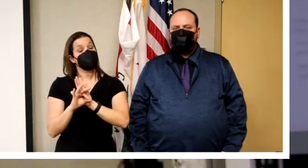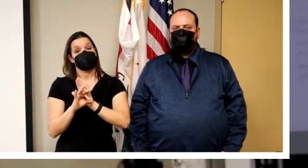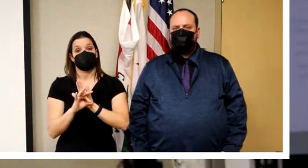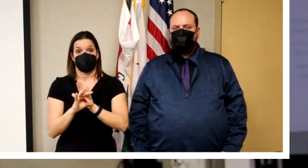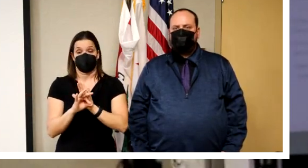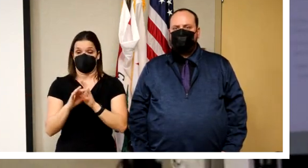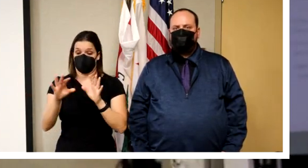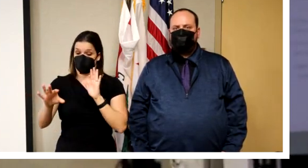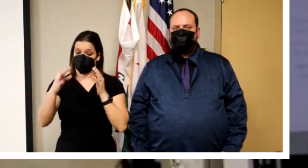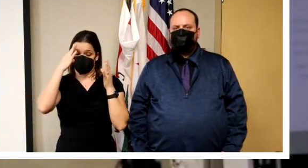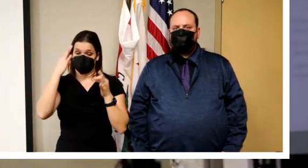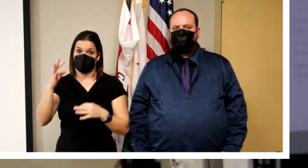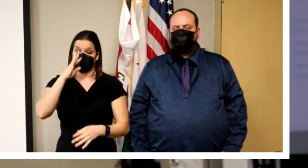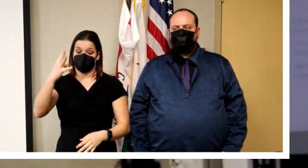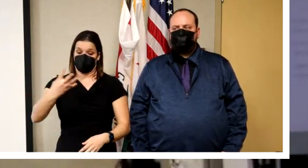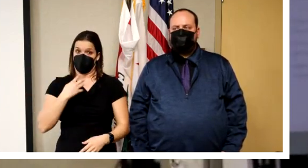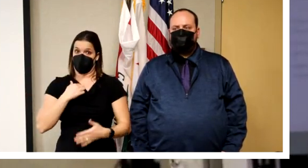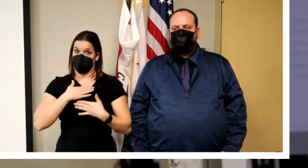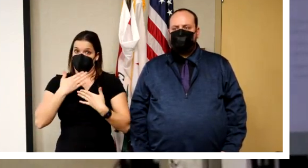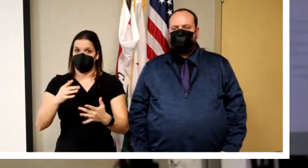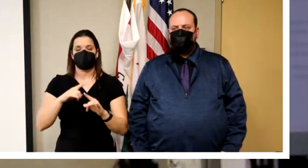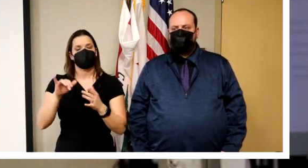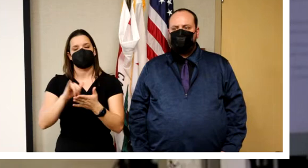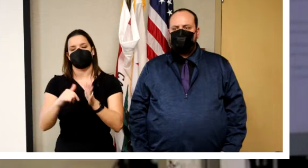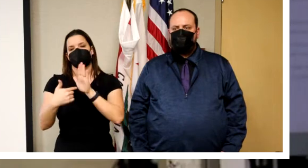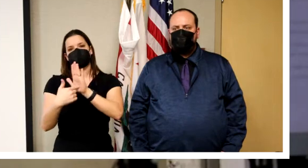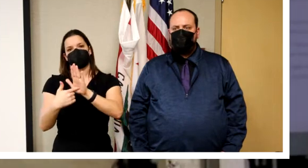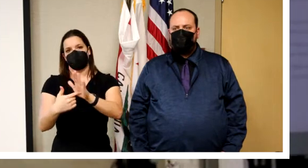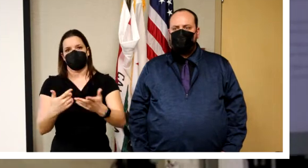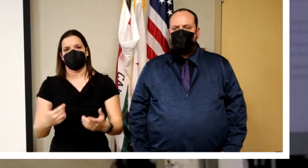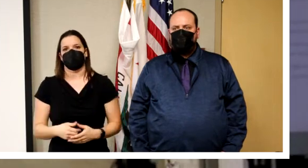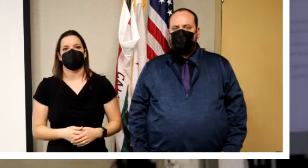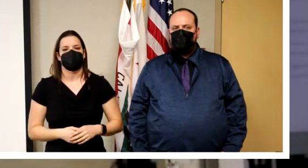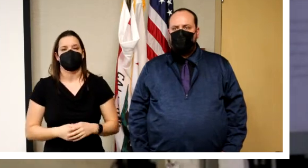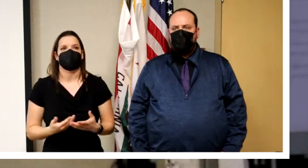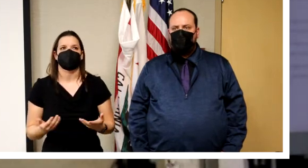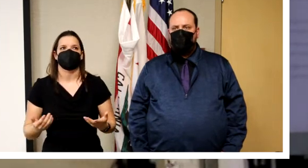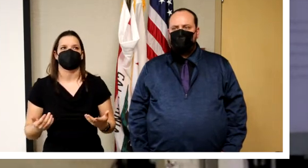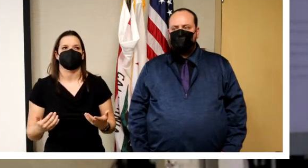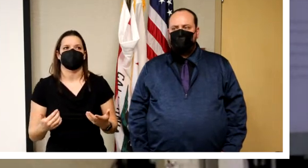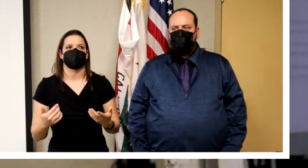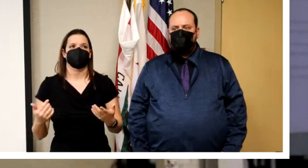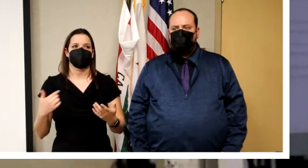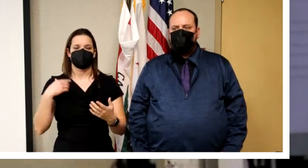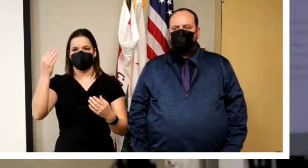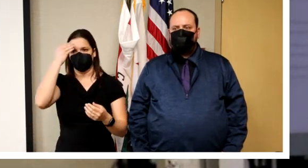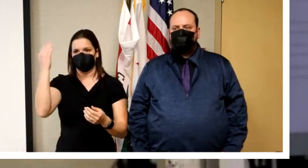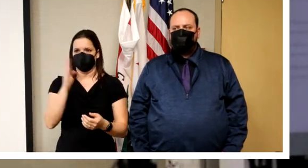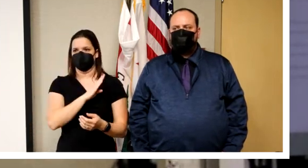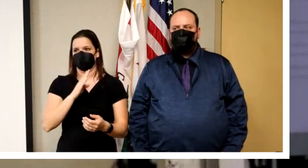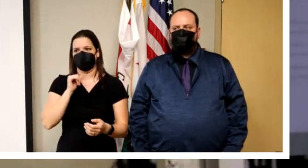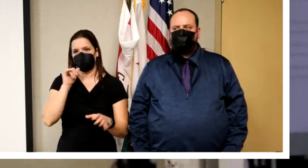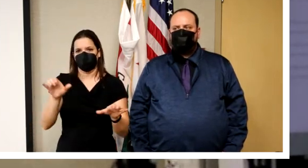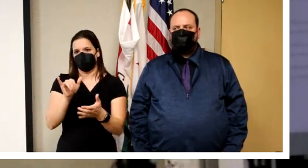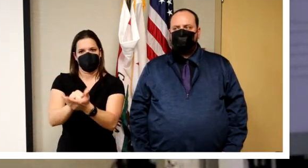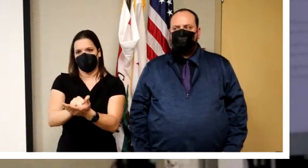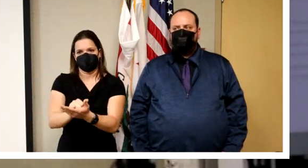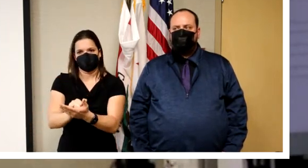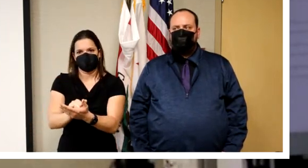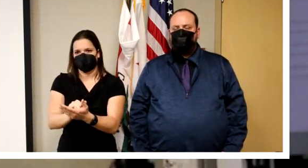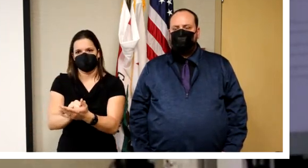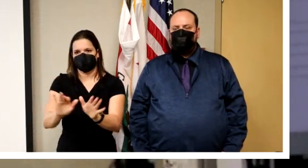my advice. But in that extreme example I just gave you, I would be obligated to tell the board, hey, don't do this.